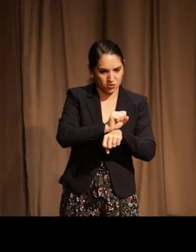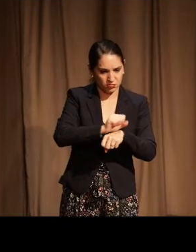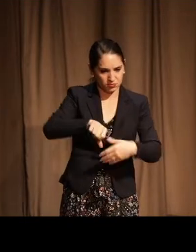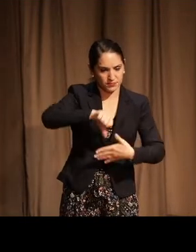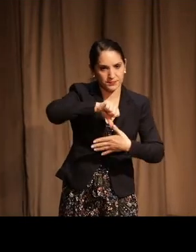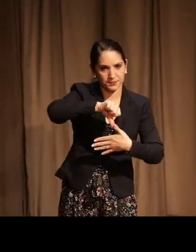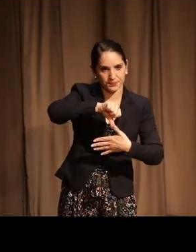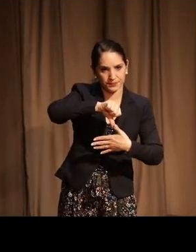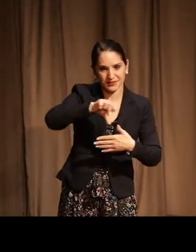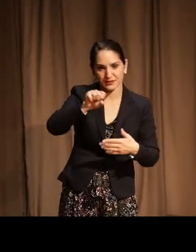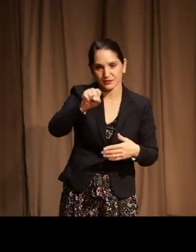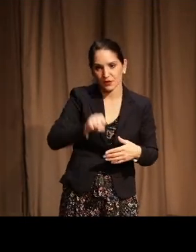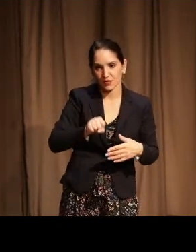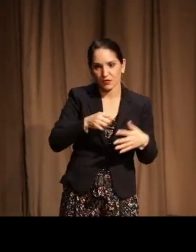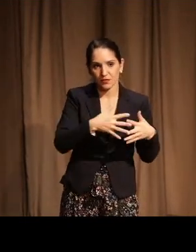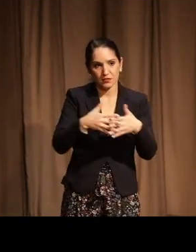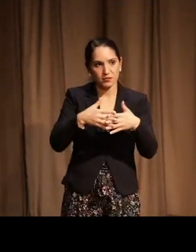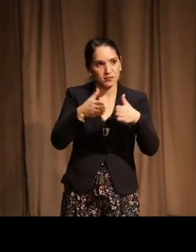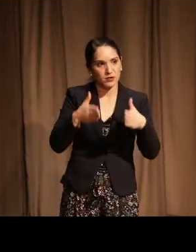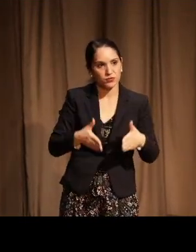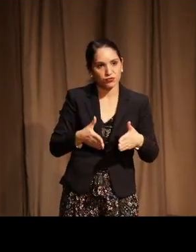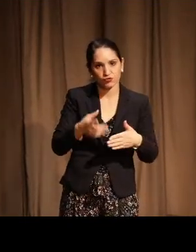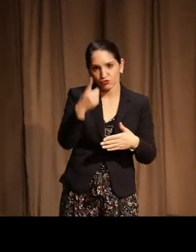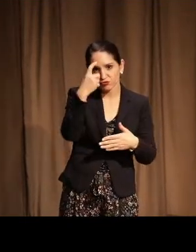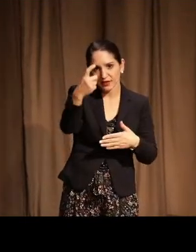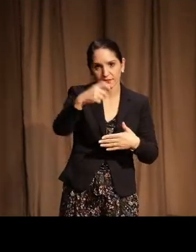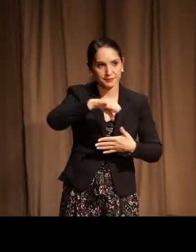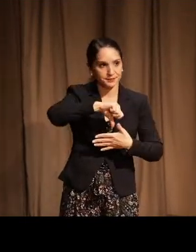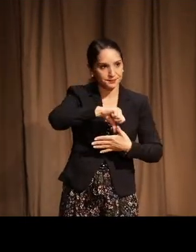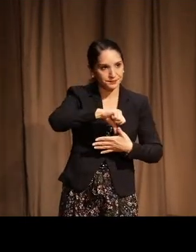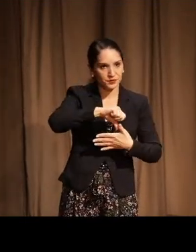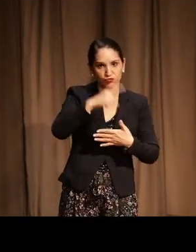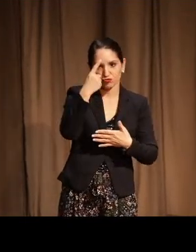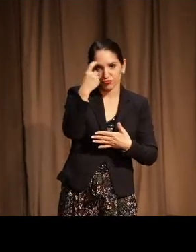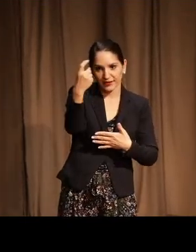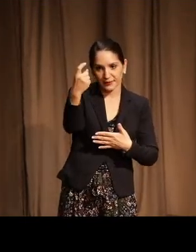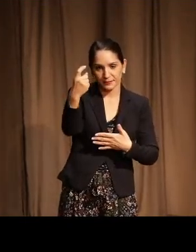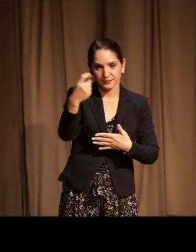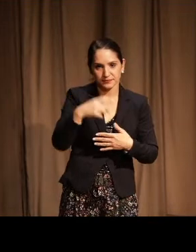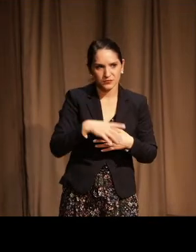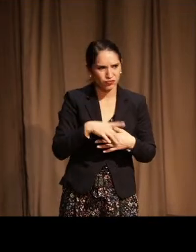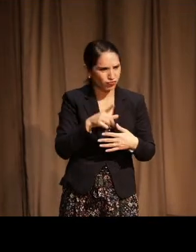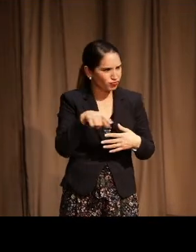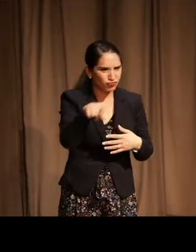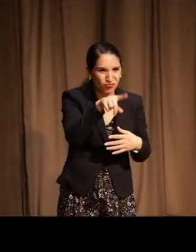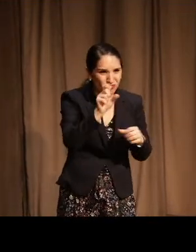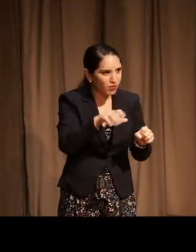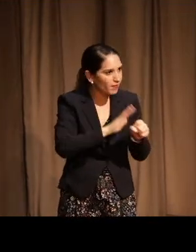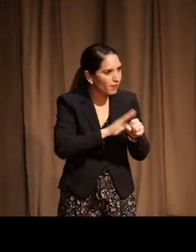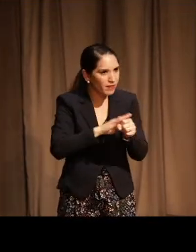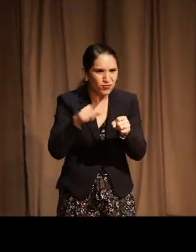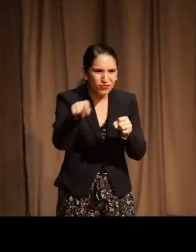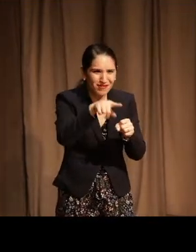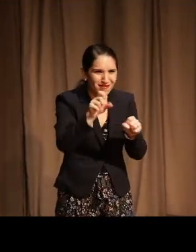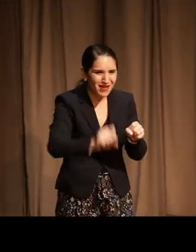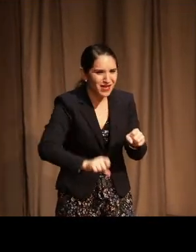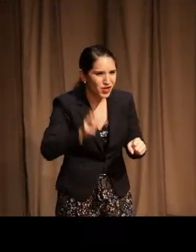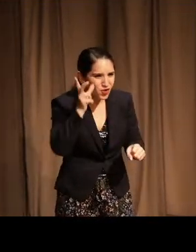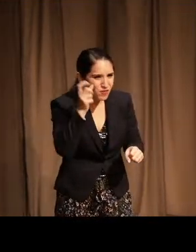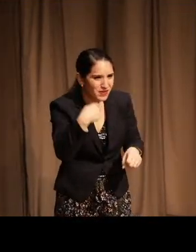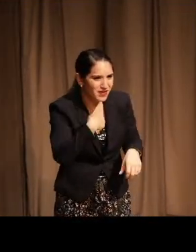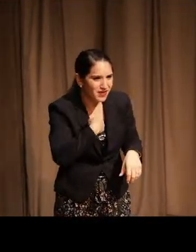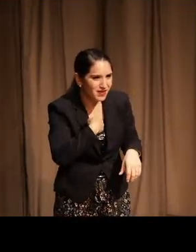dream, and how this work. Sorry, you can hear me, everybody? No. I'm